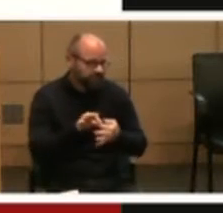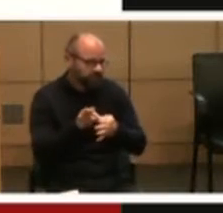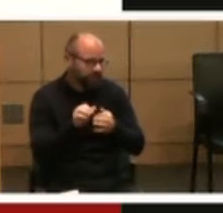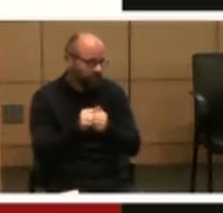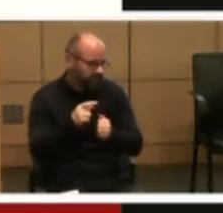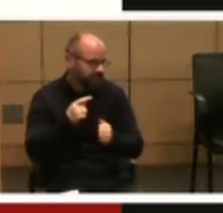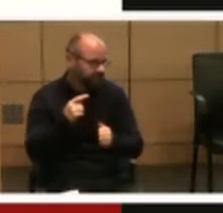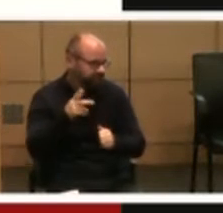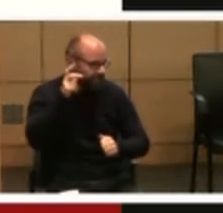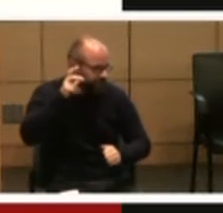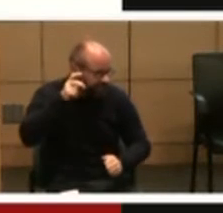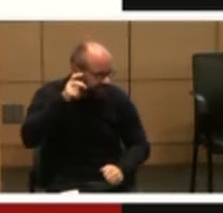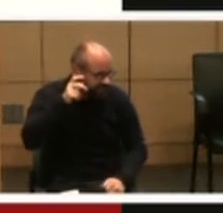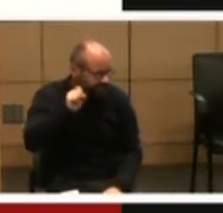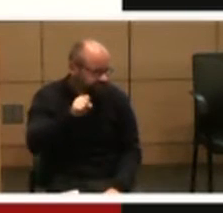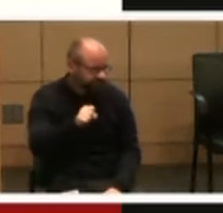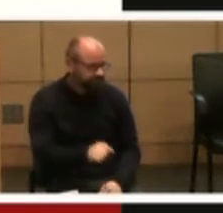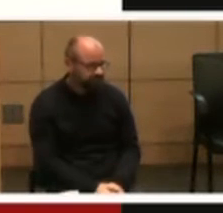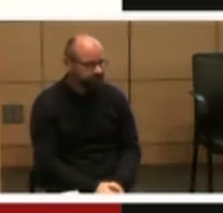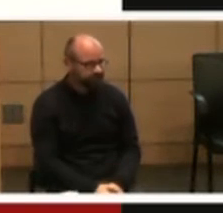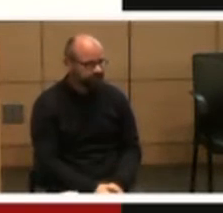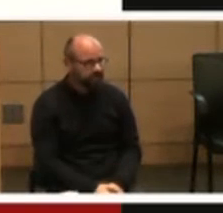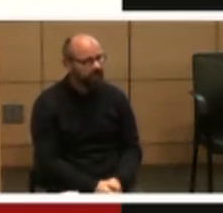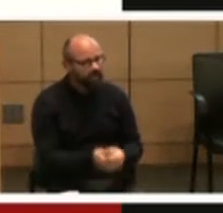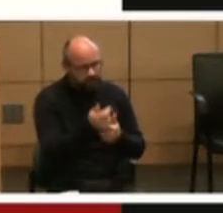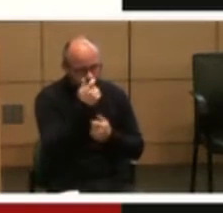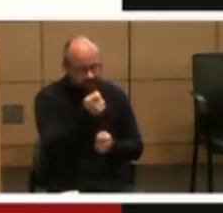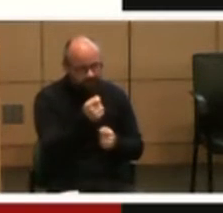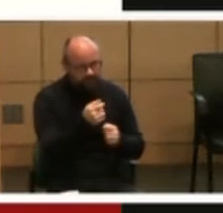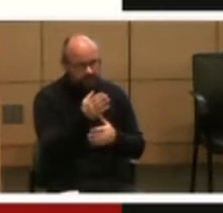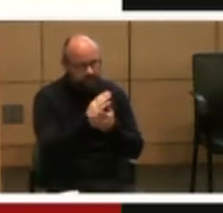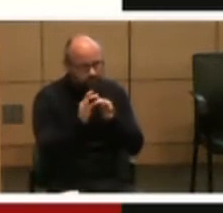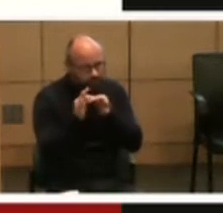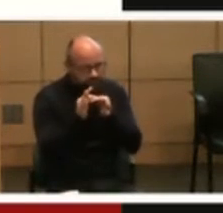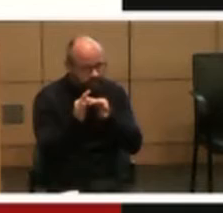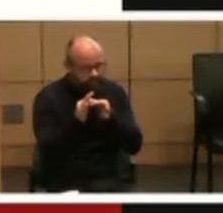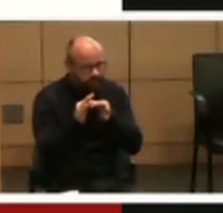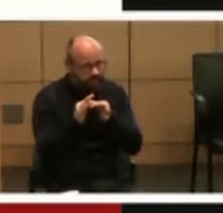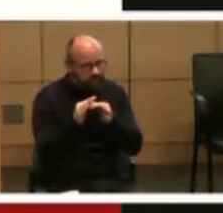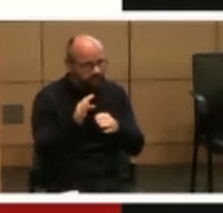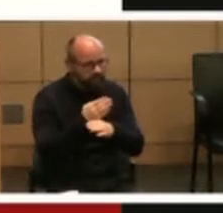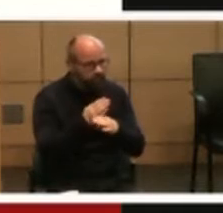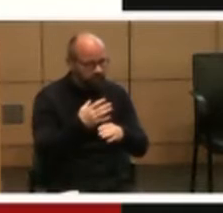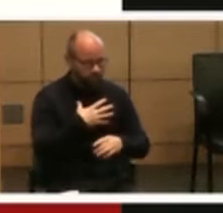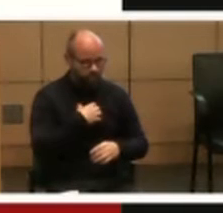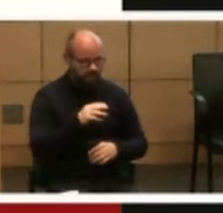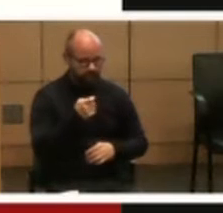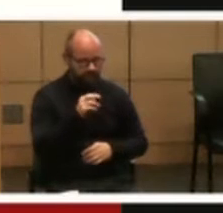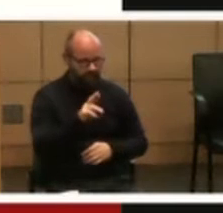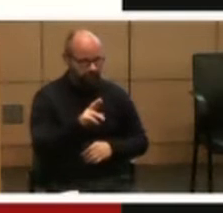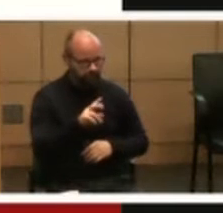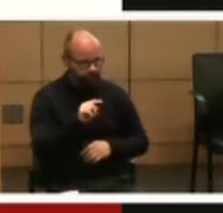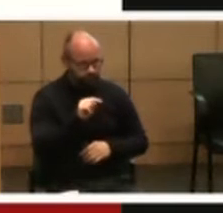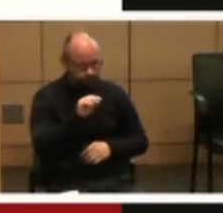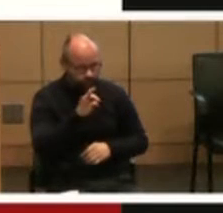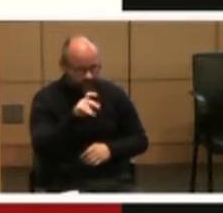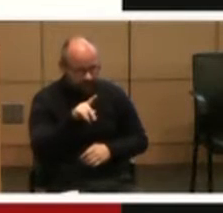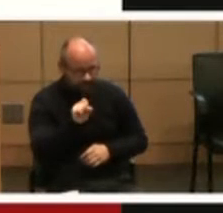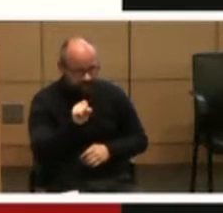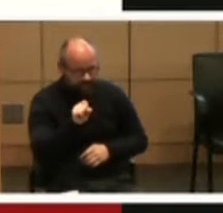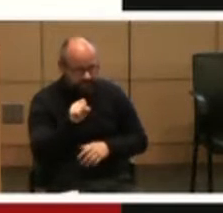And what's interesting is that there seems to be potentially some relationships between the integrity of these white matter tracts and educational